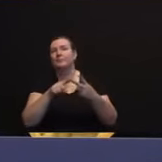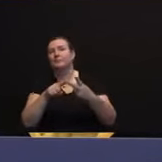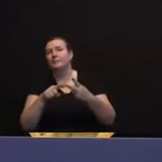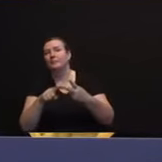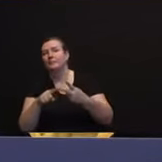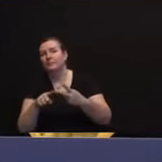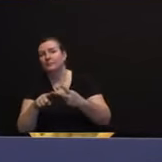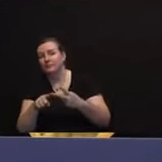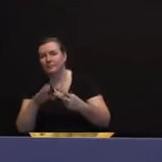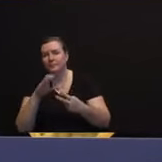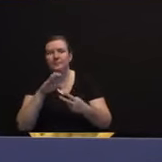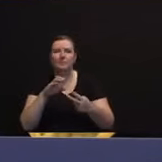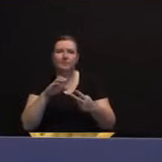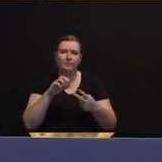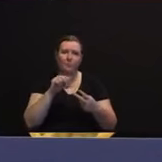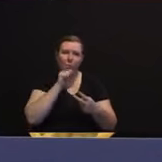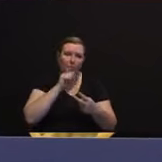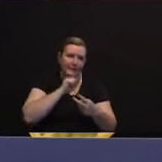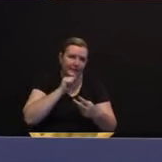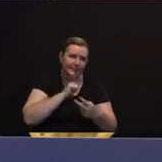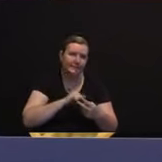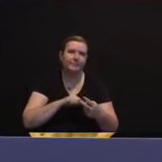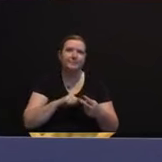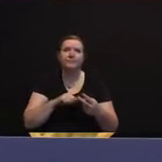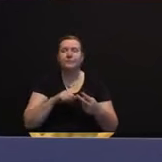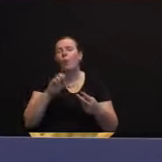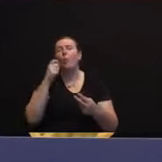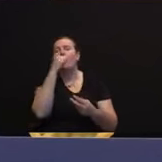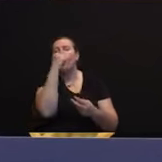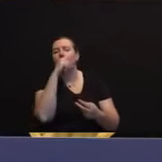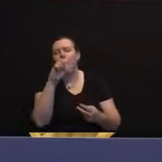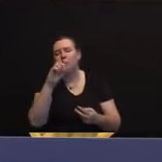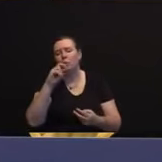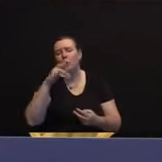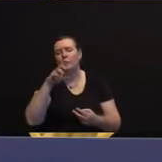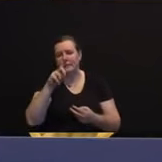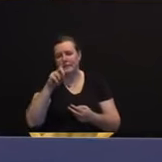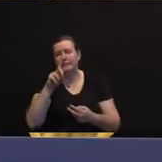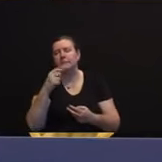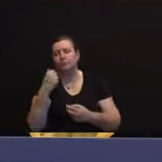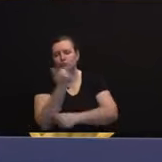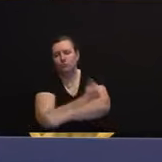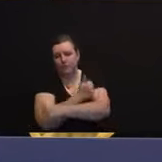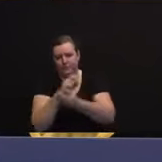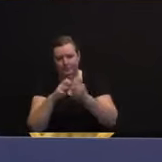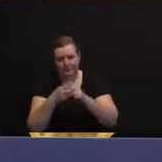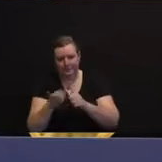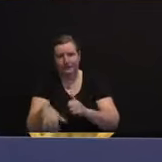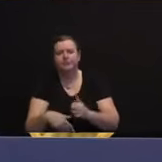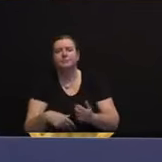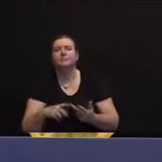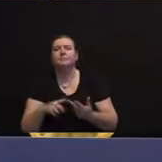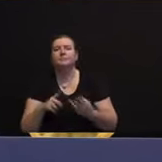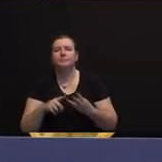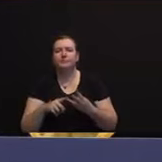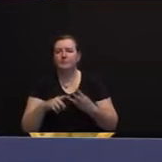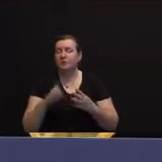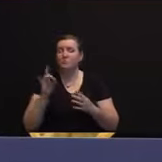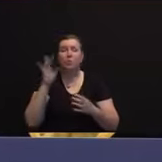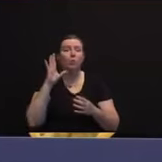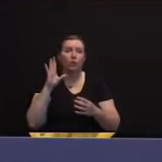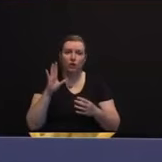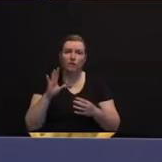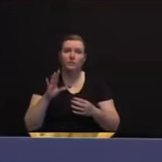the year 2020, so thank you for that. Charlie, let's do you, and then we'll go back to Alex and come around that way. Hey,